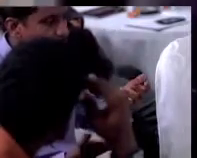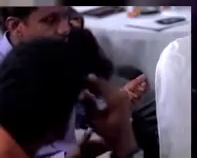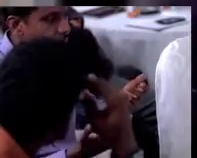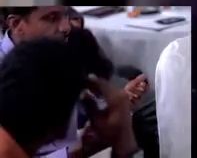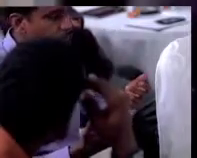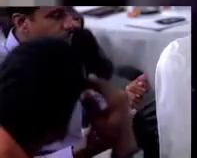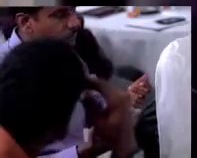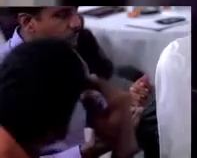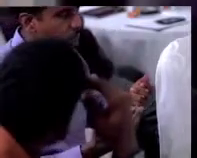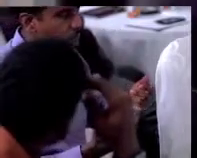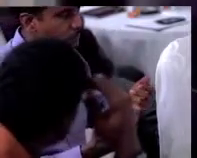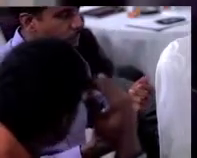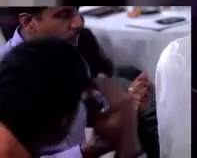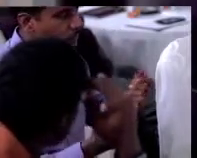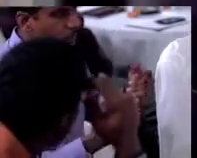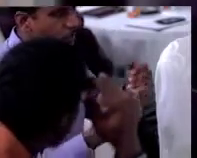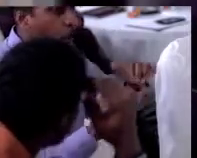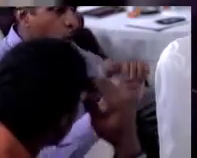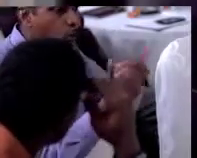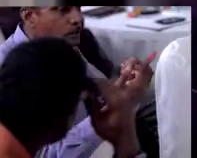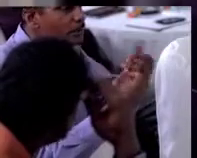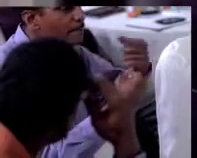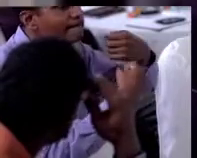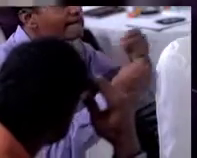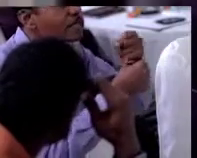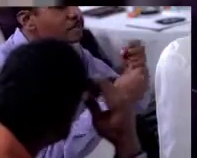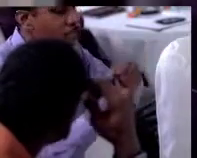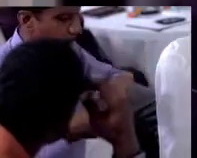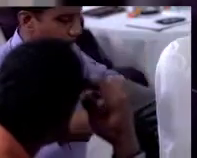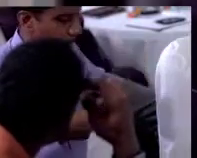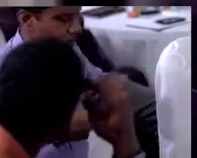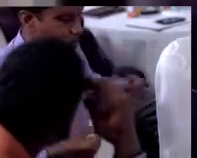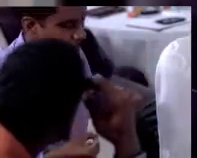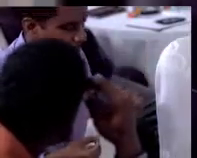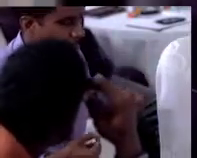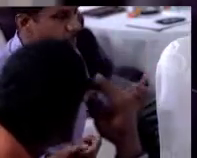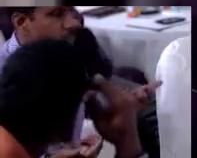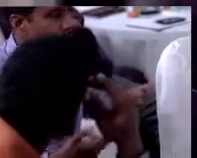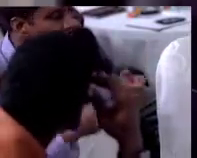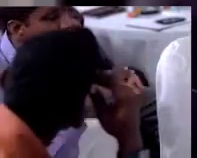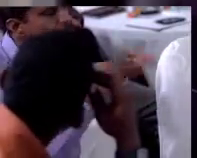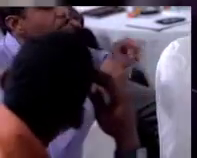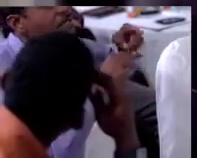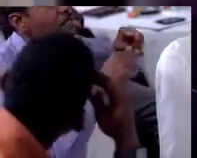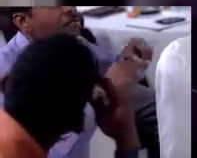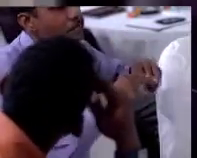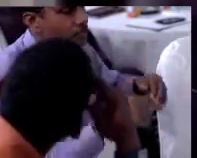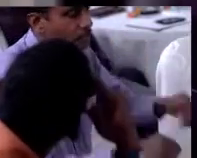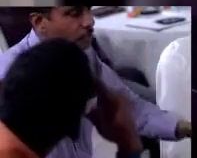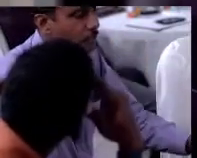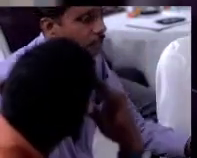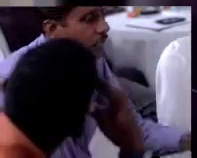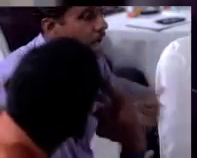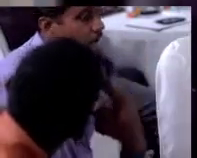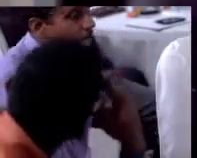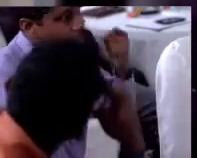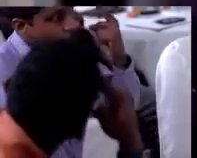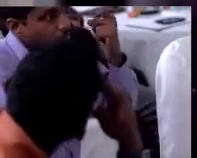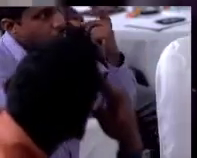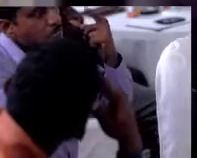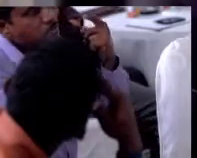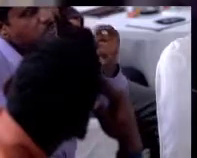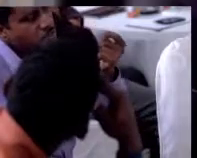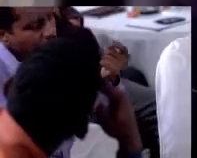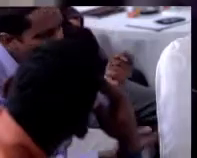brand it this way, and help them develop the brand value of a particular space in their life to move forward for their collections